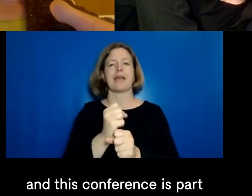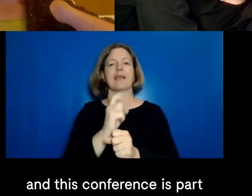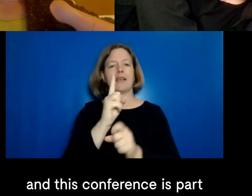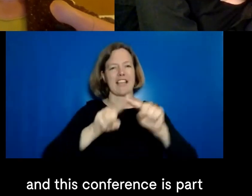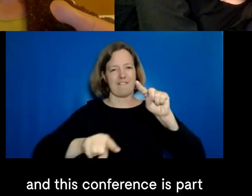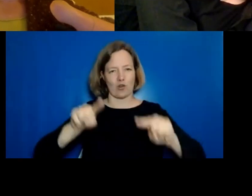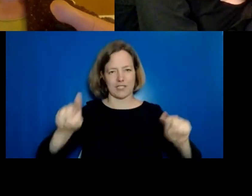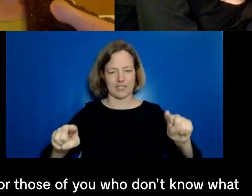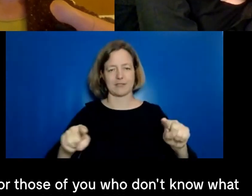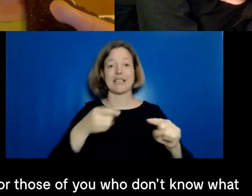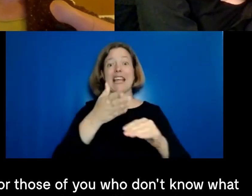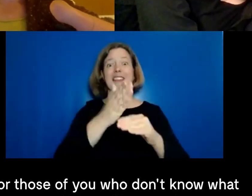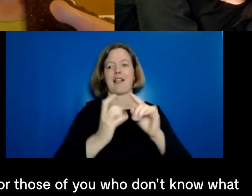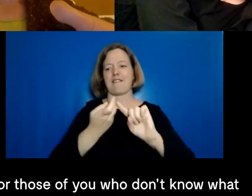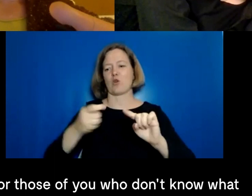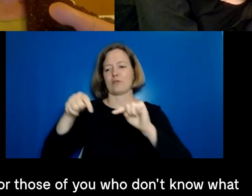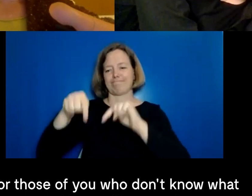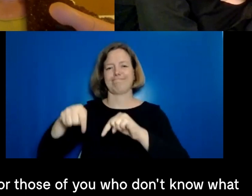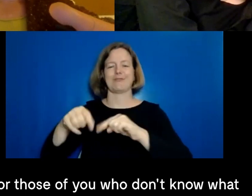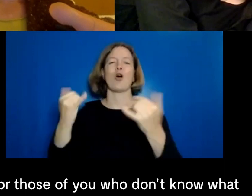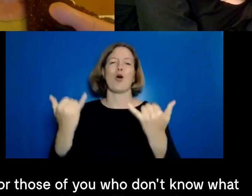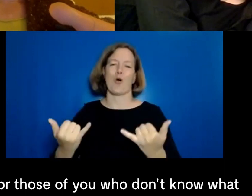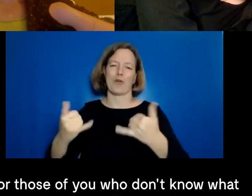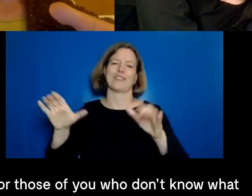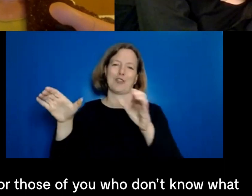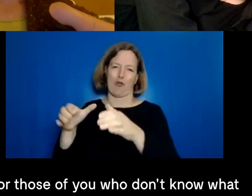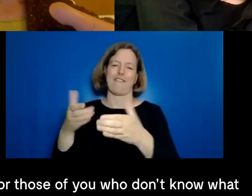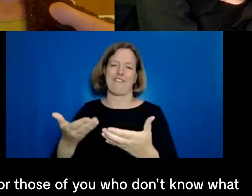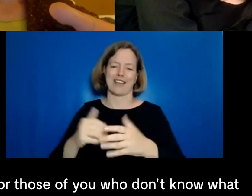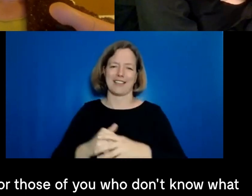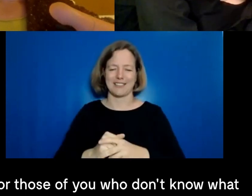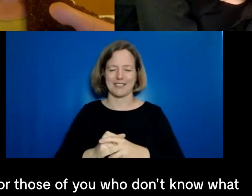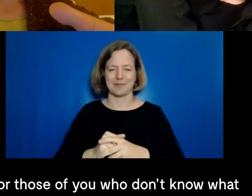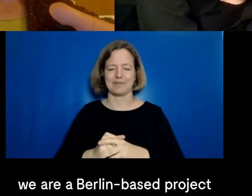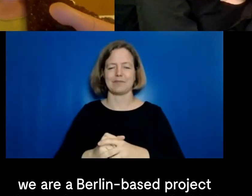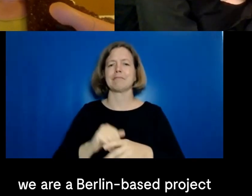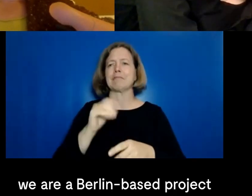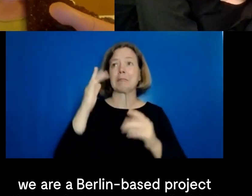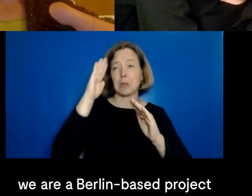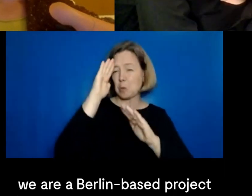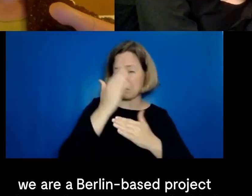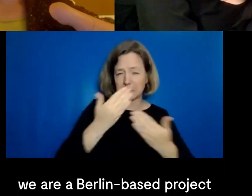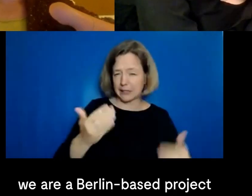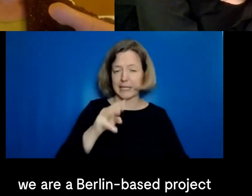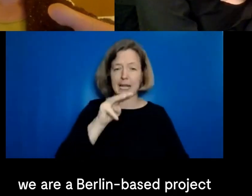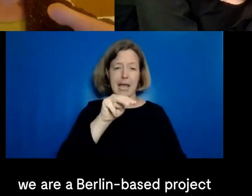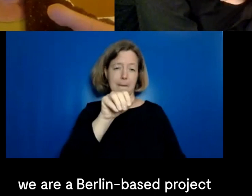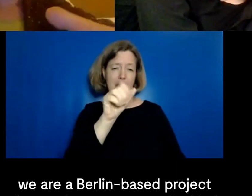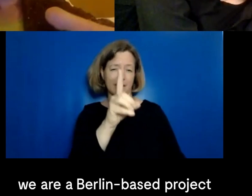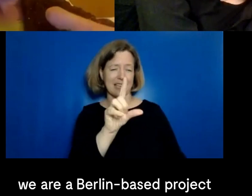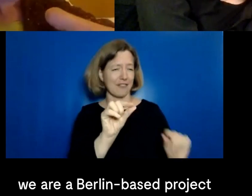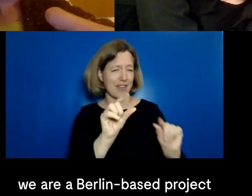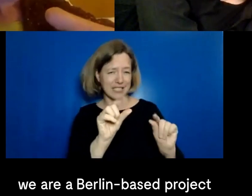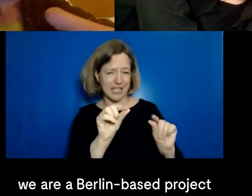Making a Difference. For those of you who don't know what Making a Difference is, we are a Berlin-based